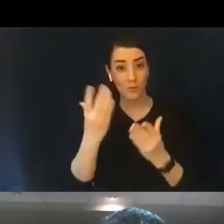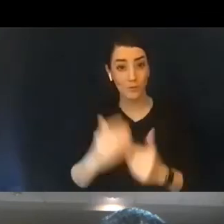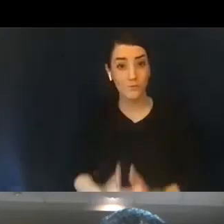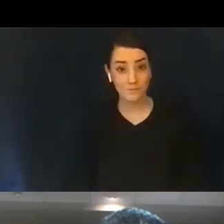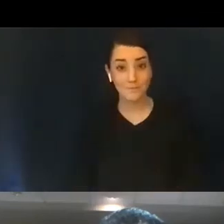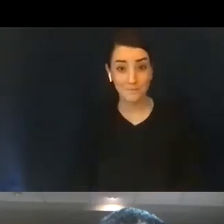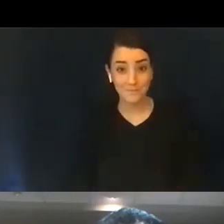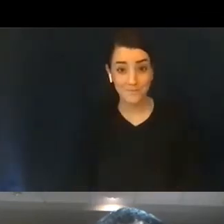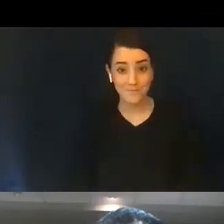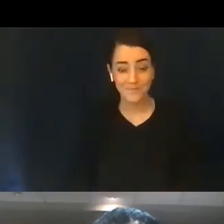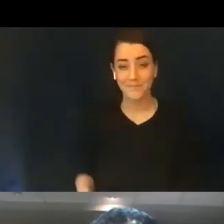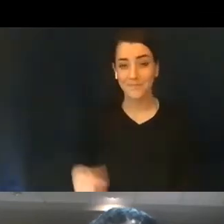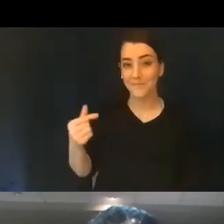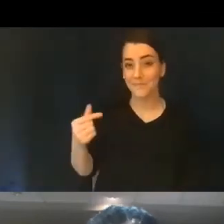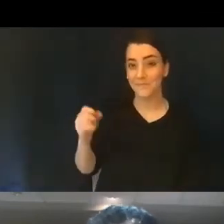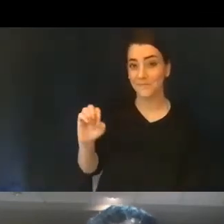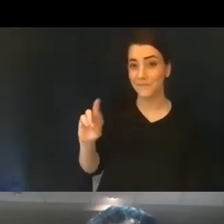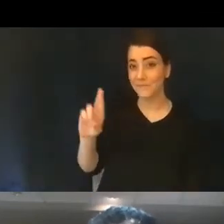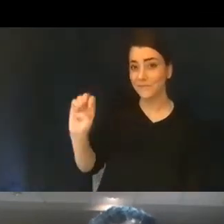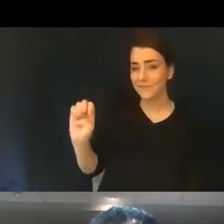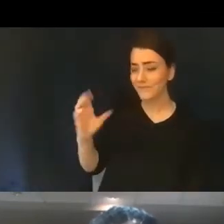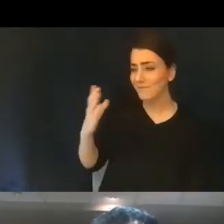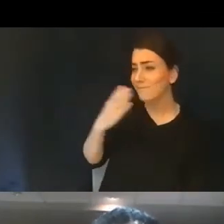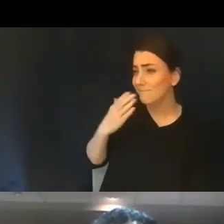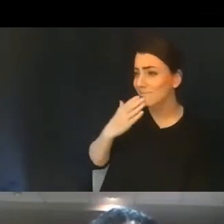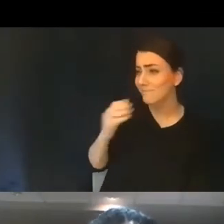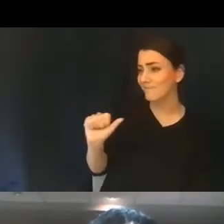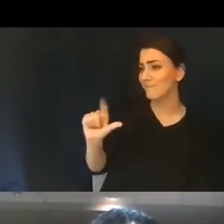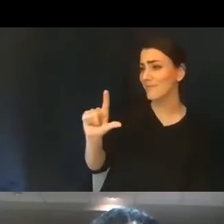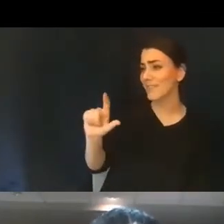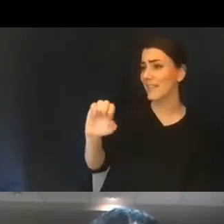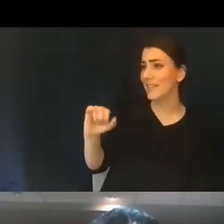Great. Thank you so much, Alejandro and Joe.